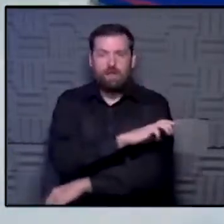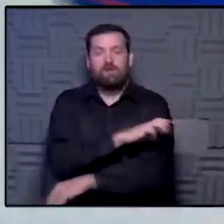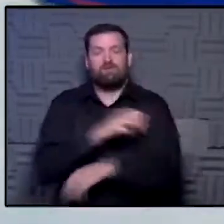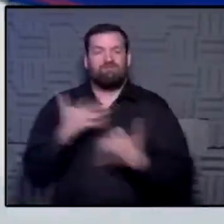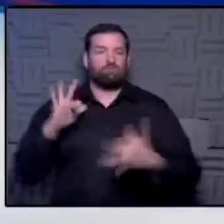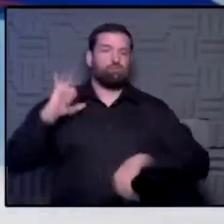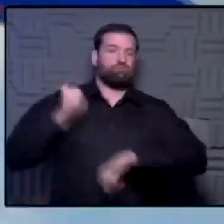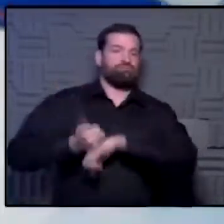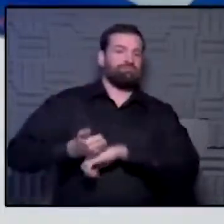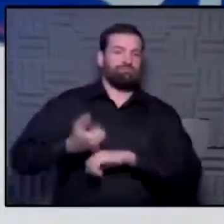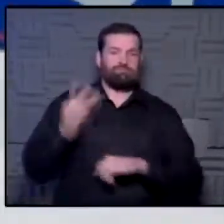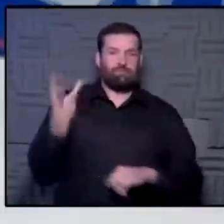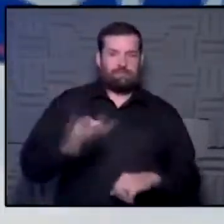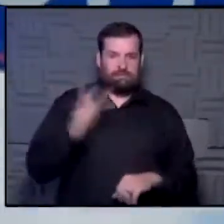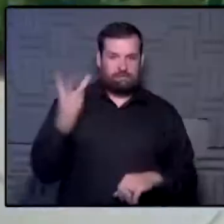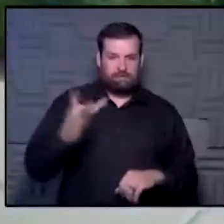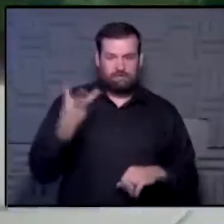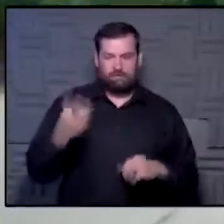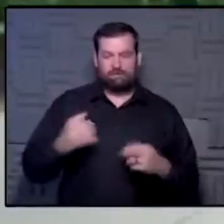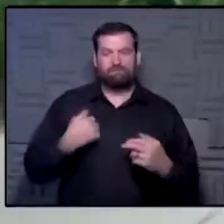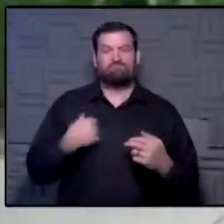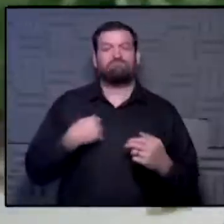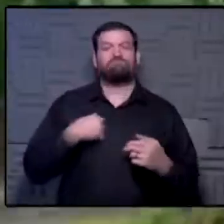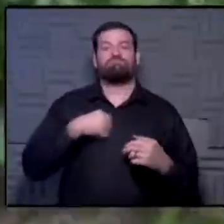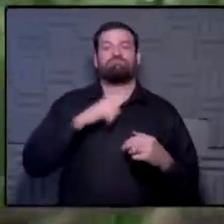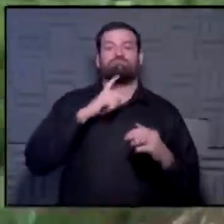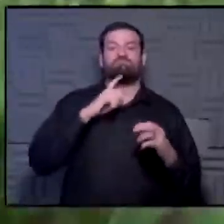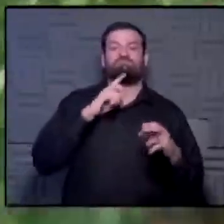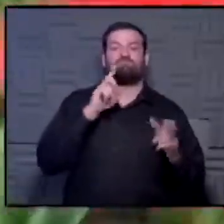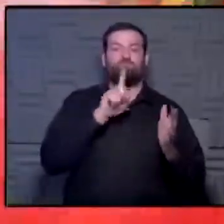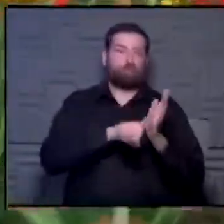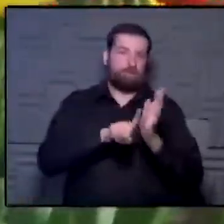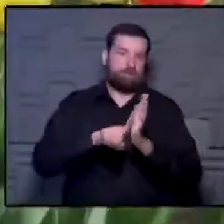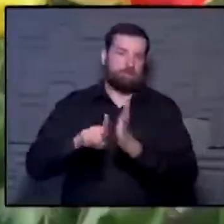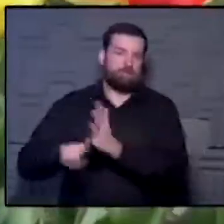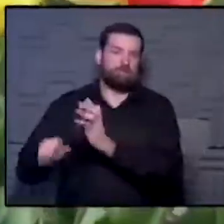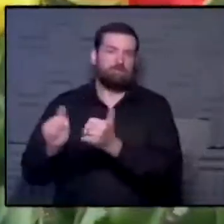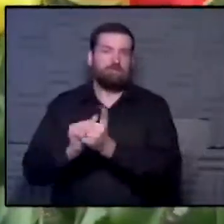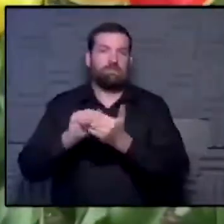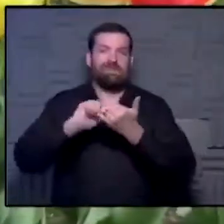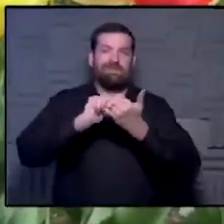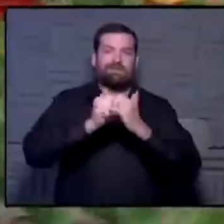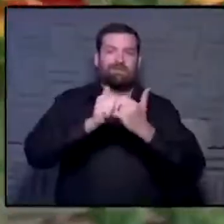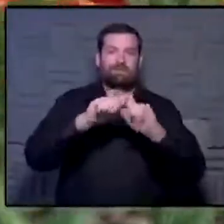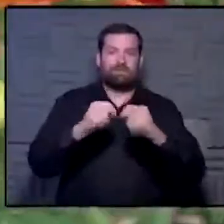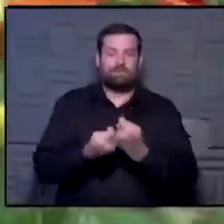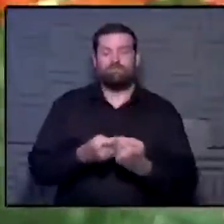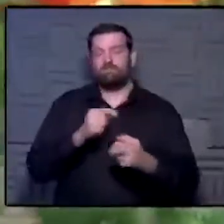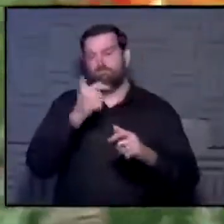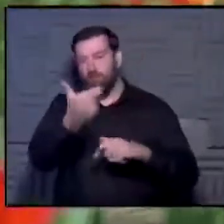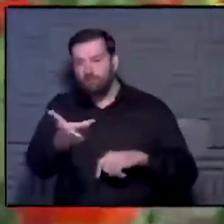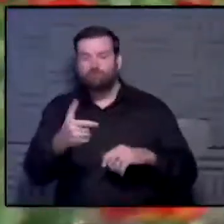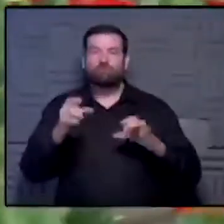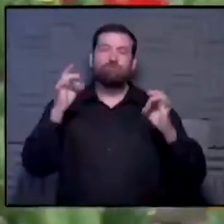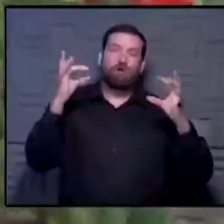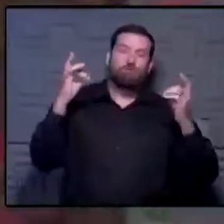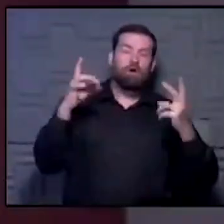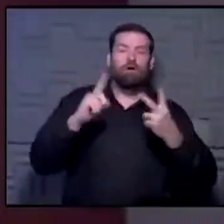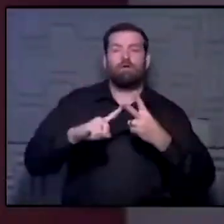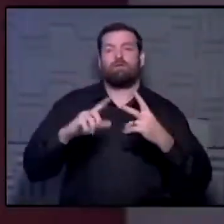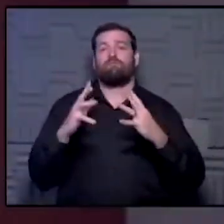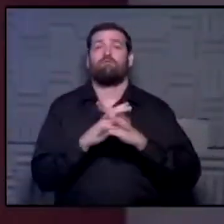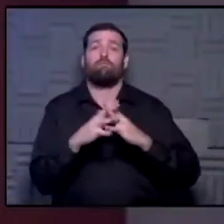on Wednesday, and then I do spot checks with the athletics team. So I had the opportunity to watch a little bit of volleyball practice, a little bit of